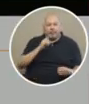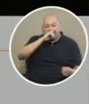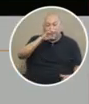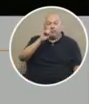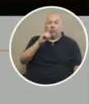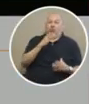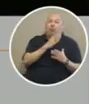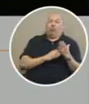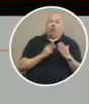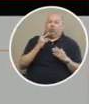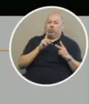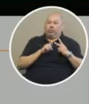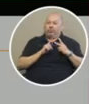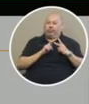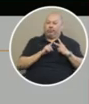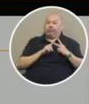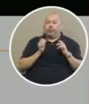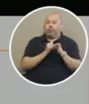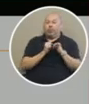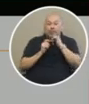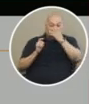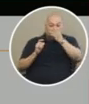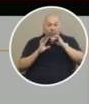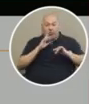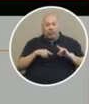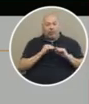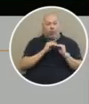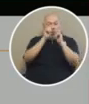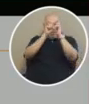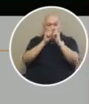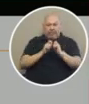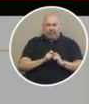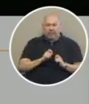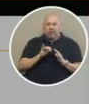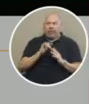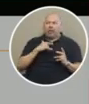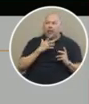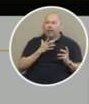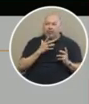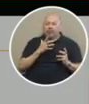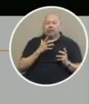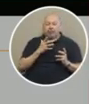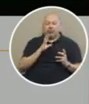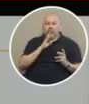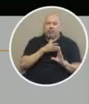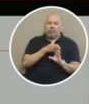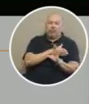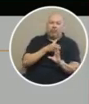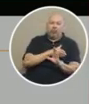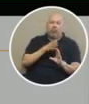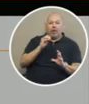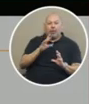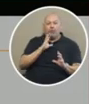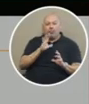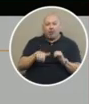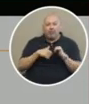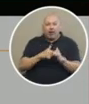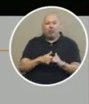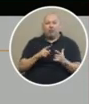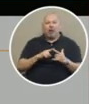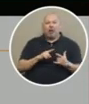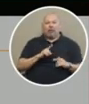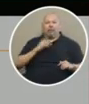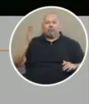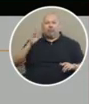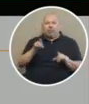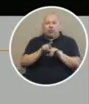So part two, we'll get into more of the details with Robert Cortines, and then he will be followed by other